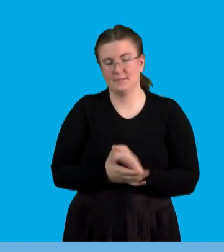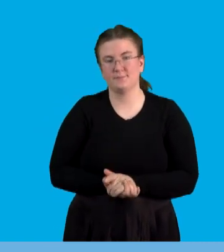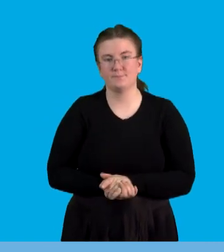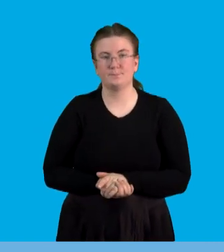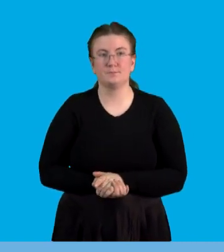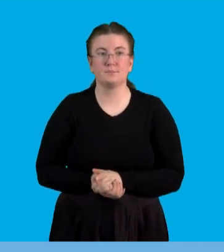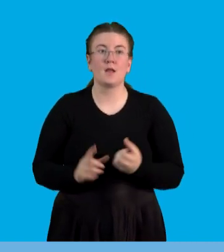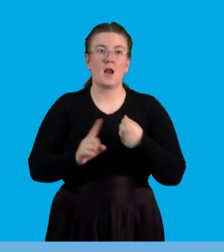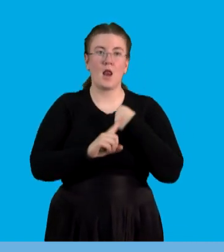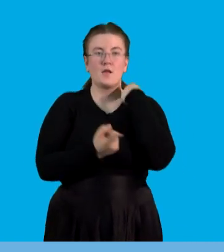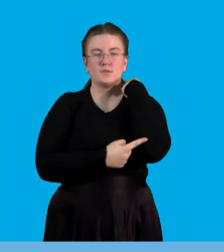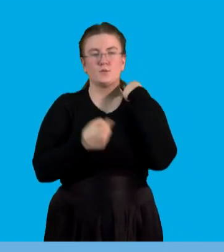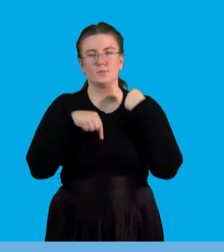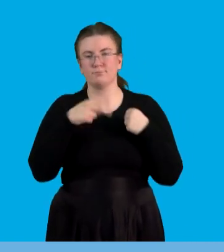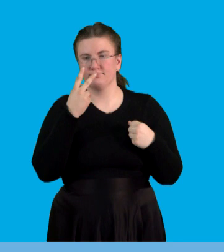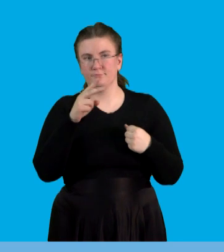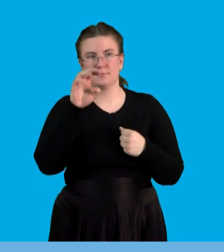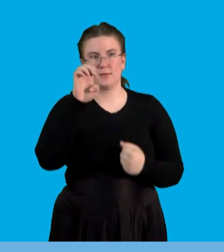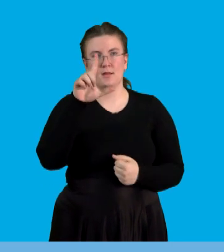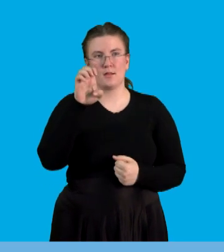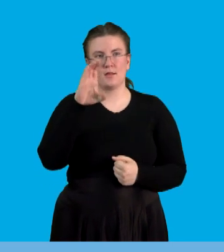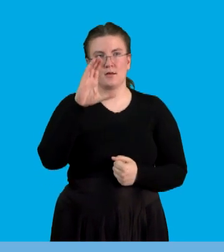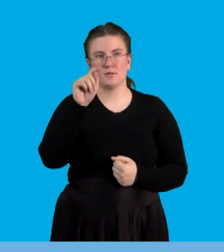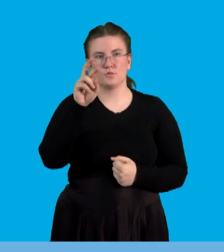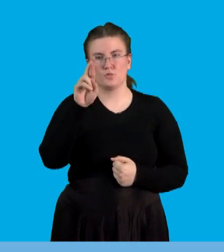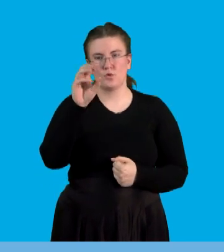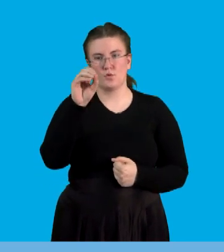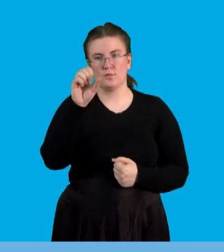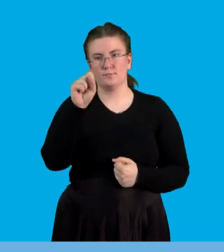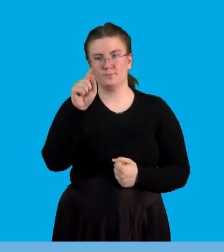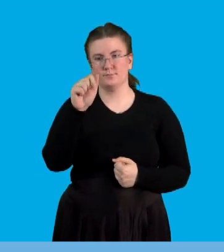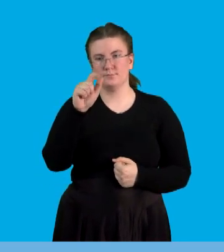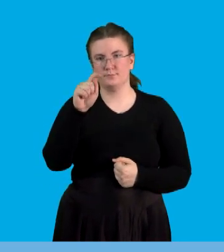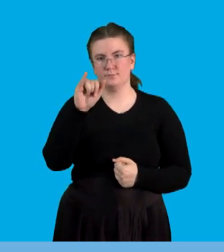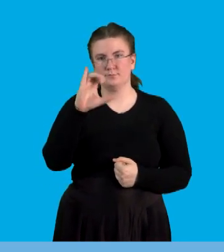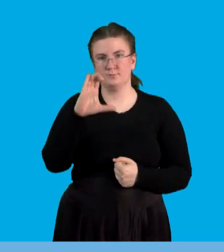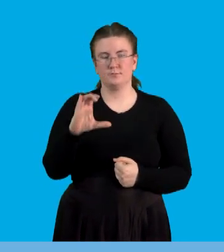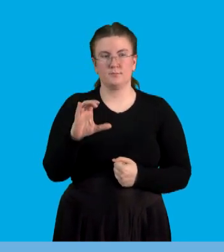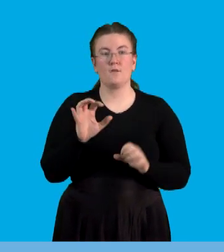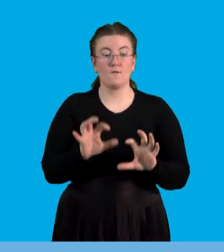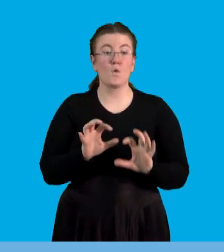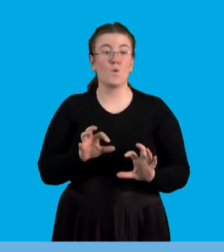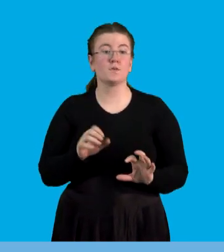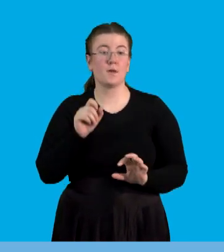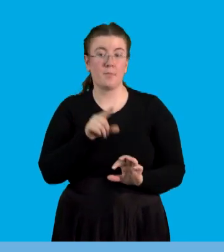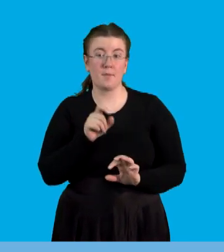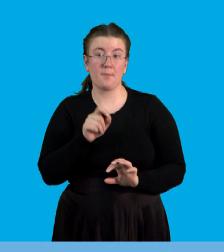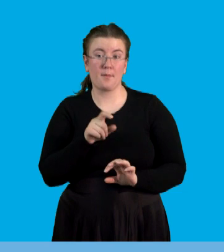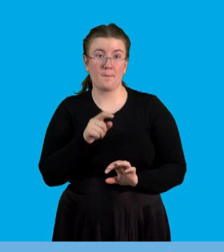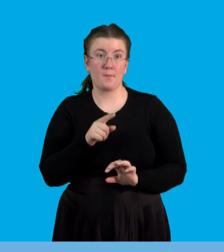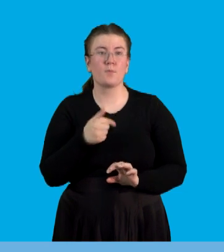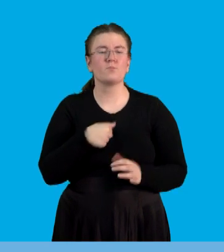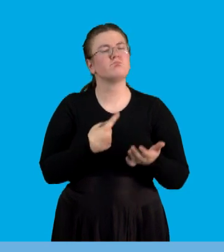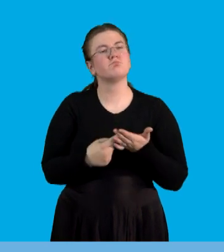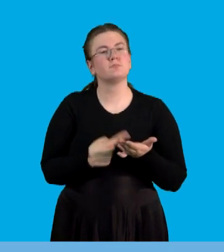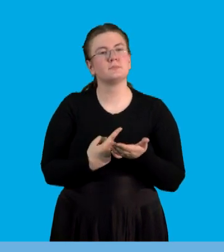needle. Then the last force that you're going to be looking at is going to be our electrostatic force. Now,